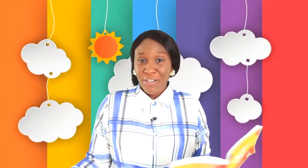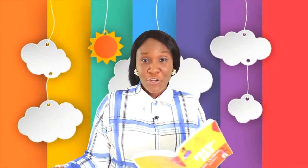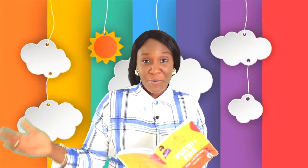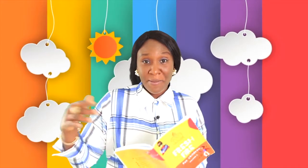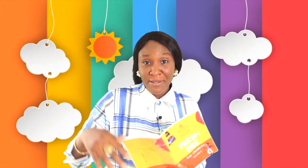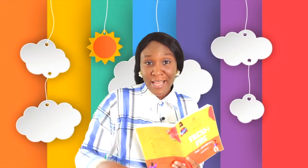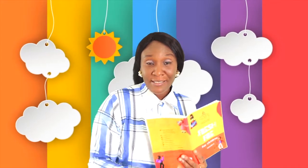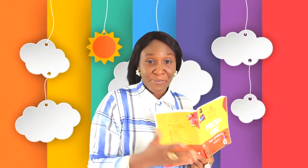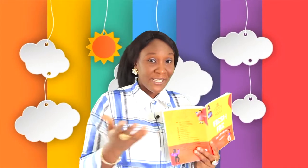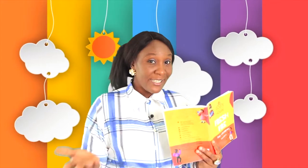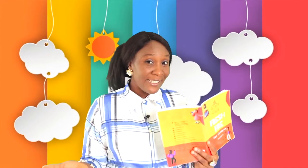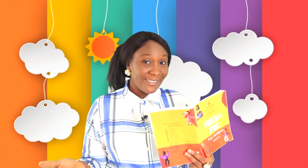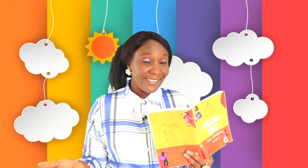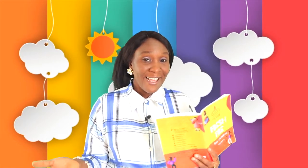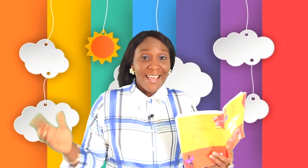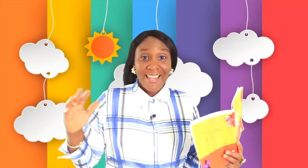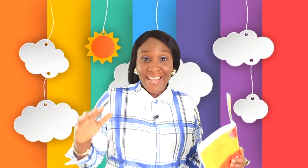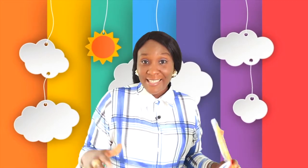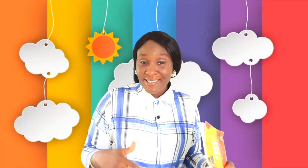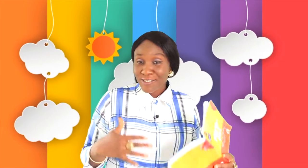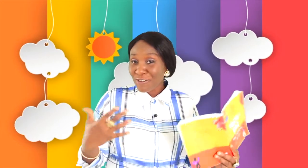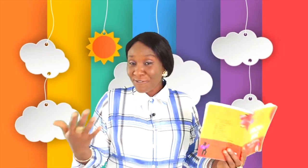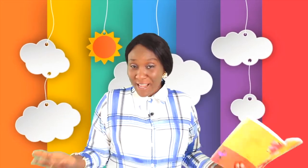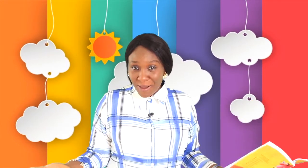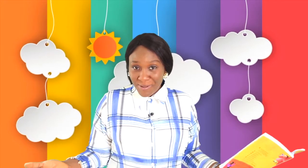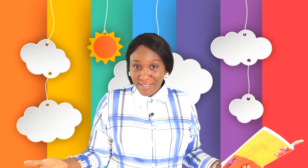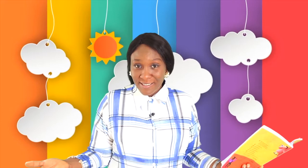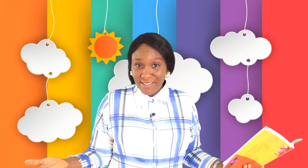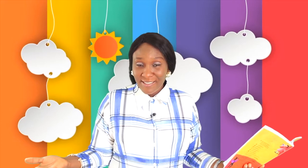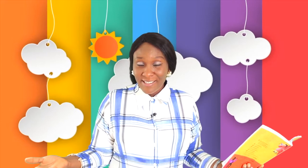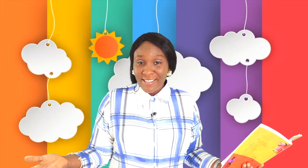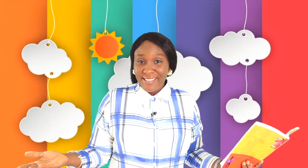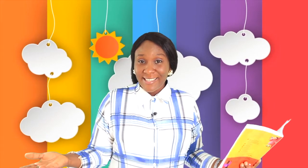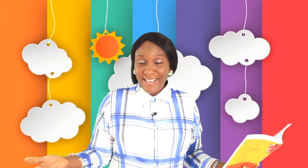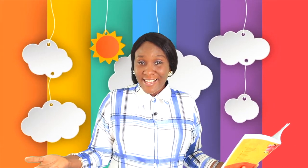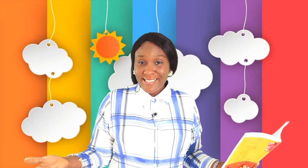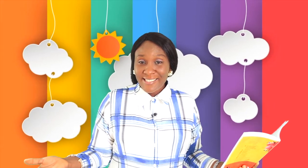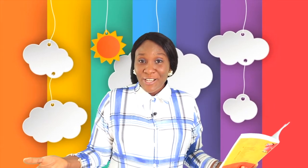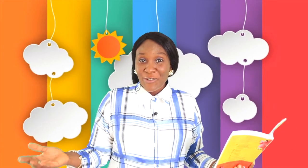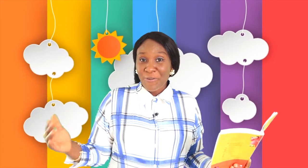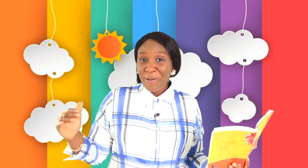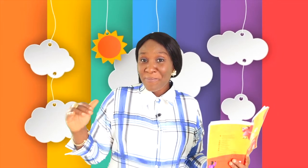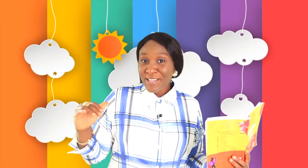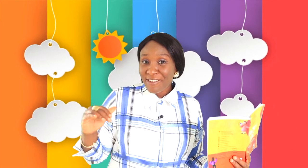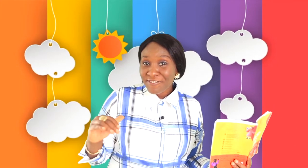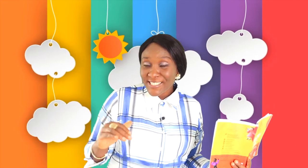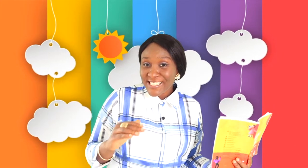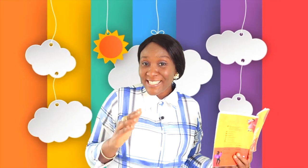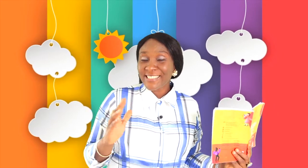month. You remember Light the Beginning, Light the Sunflower. Yes, you